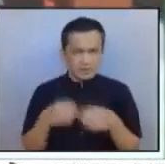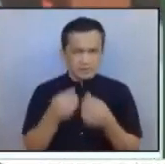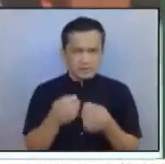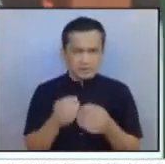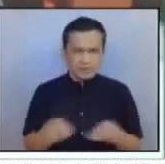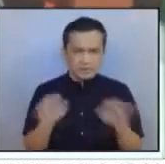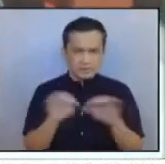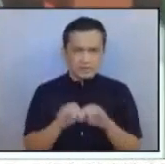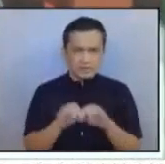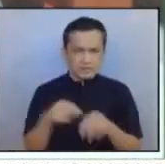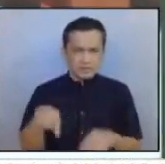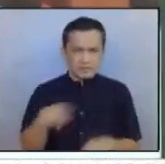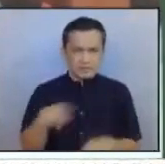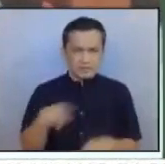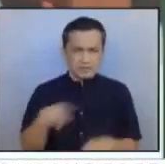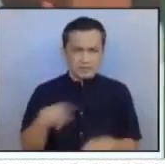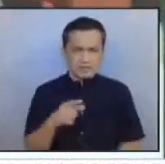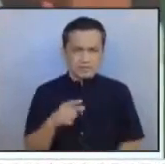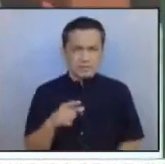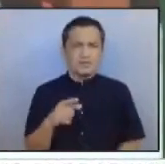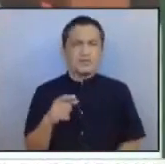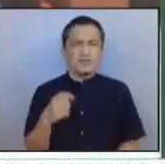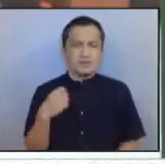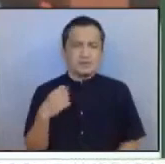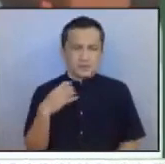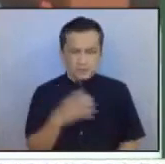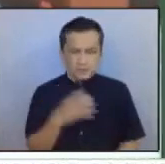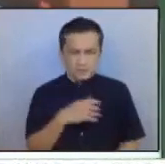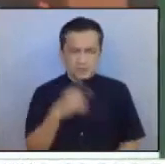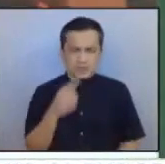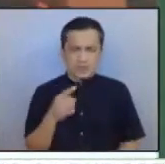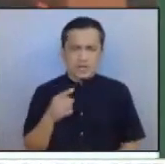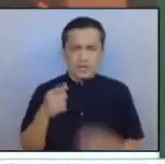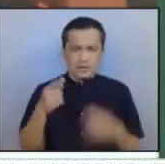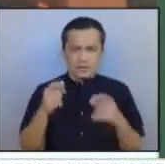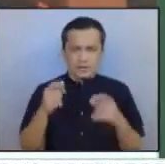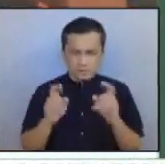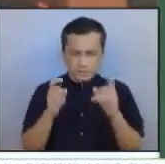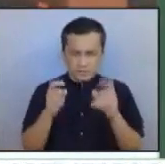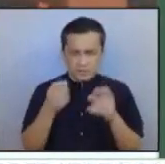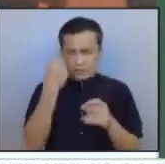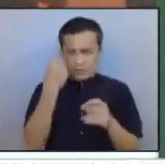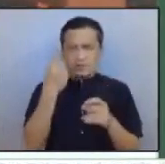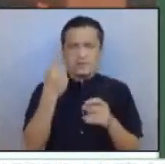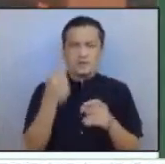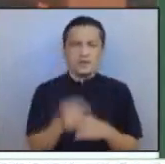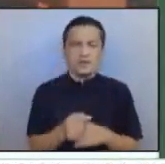to hopefully come to grips as quickly as possible